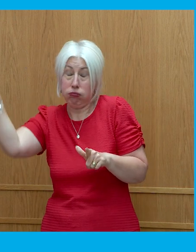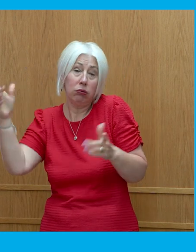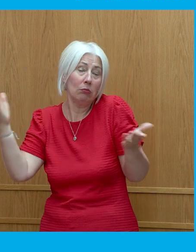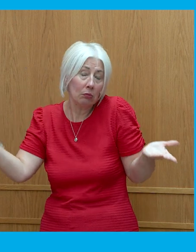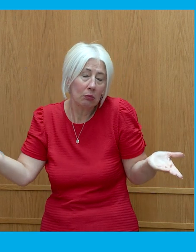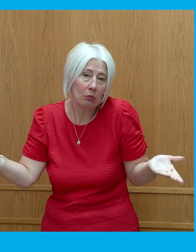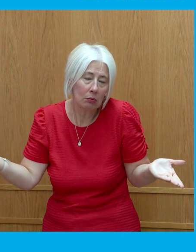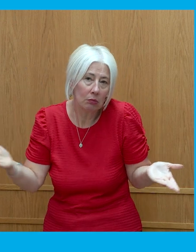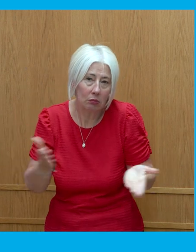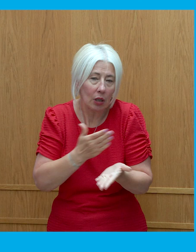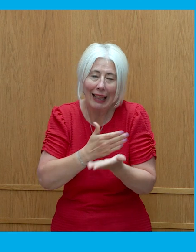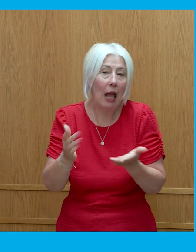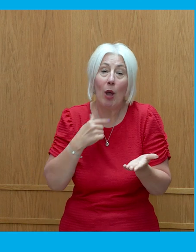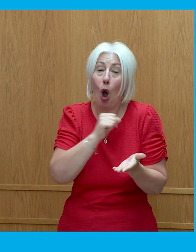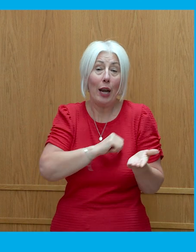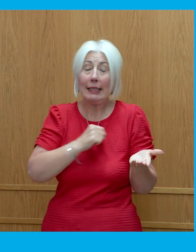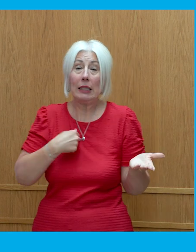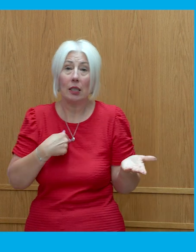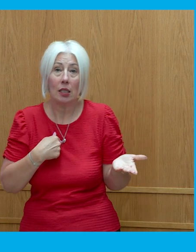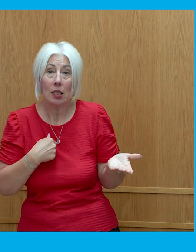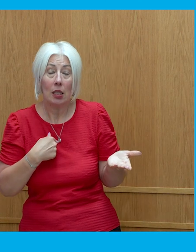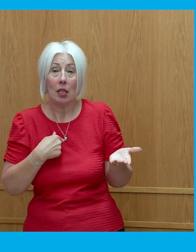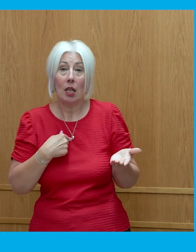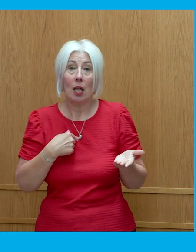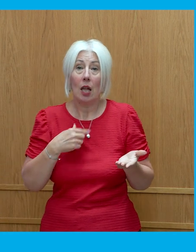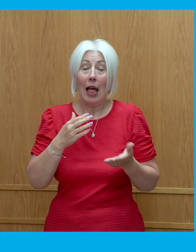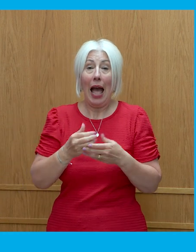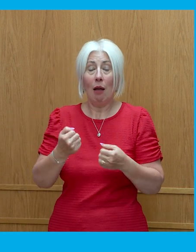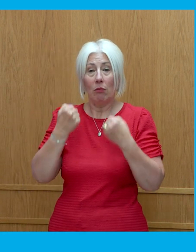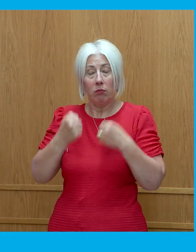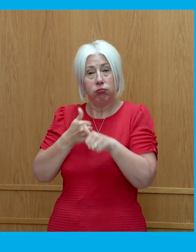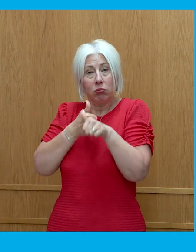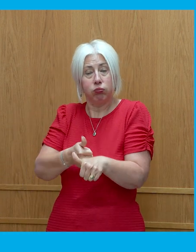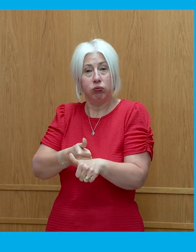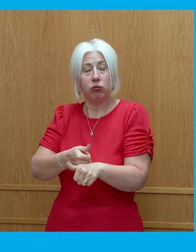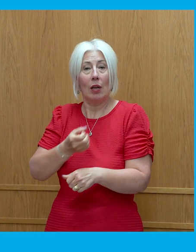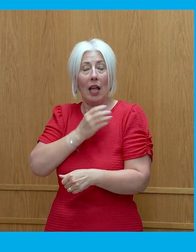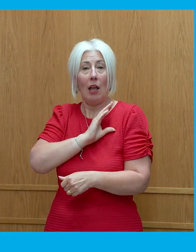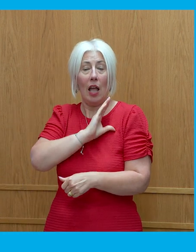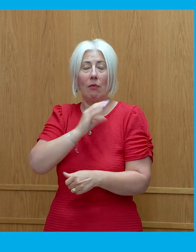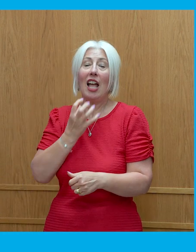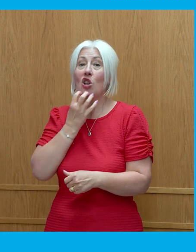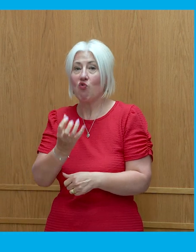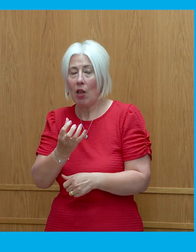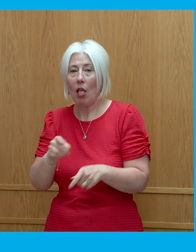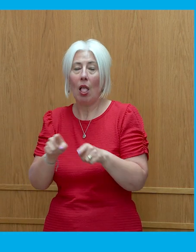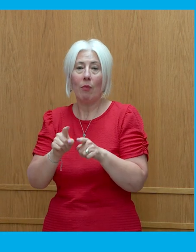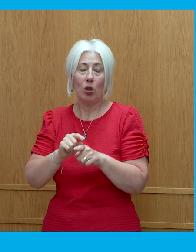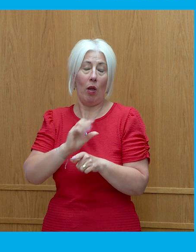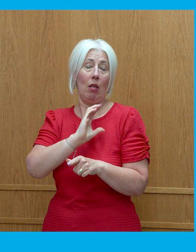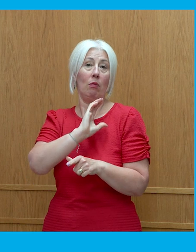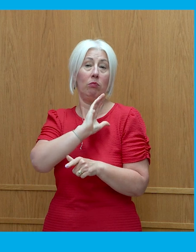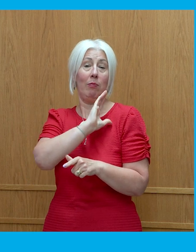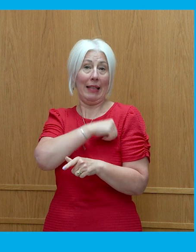perfectly clear, and I'll just be transparent, I am incredibly pro-Israel. I'm also incredibly pro-Palestinian and pro-two-state